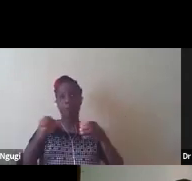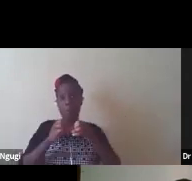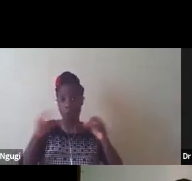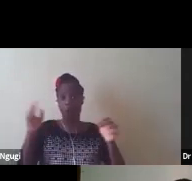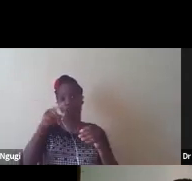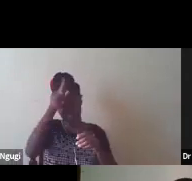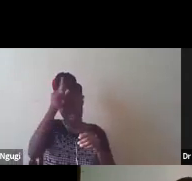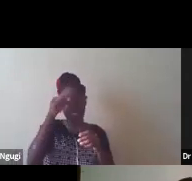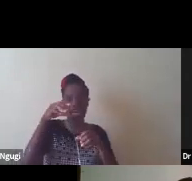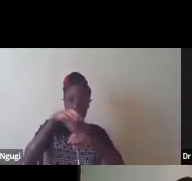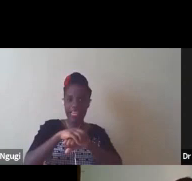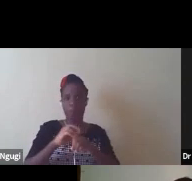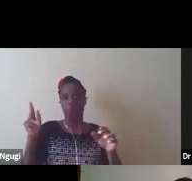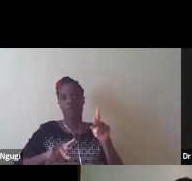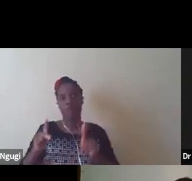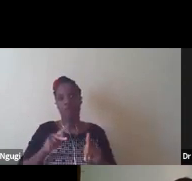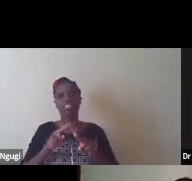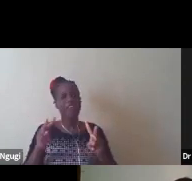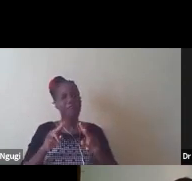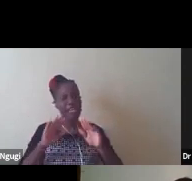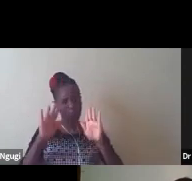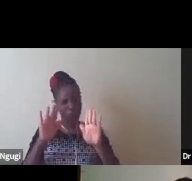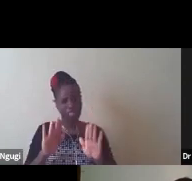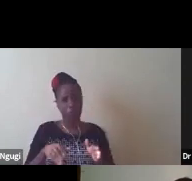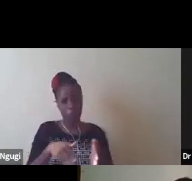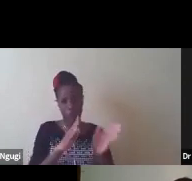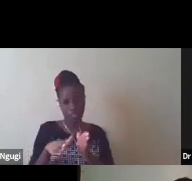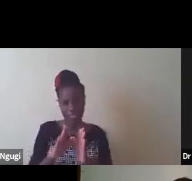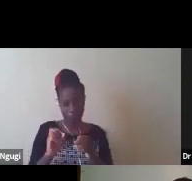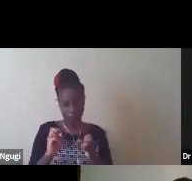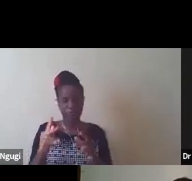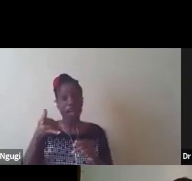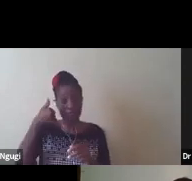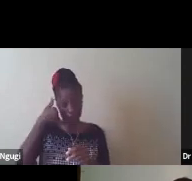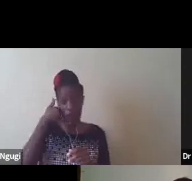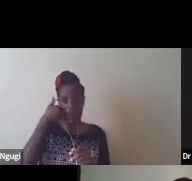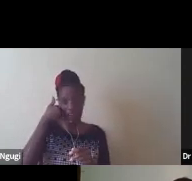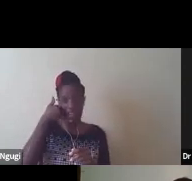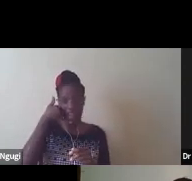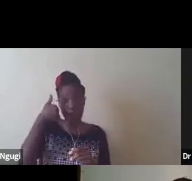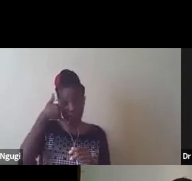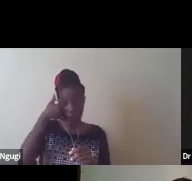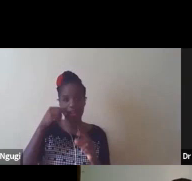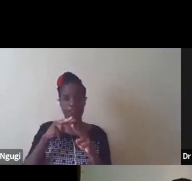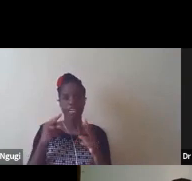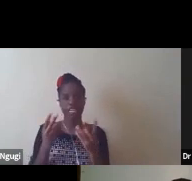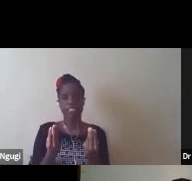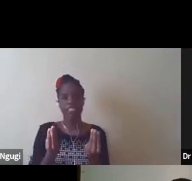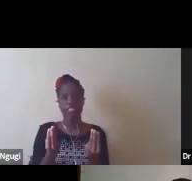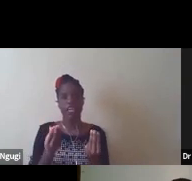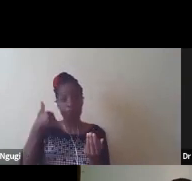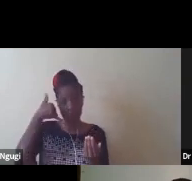wonderful opportunity that we need to be able to discuss that. But apart from that, telephone, even when it's not internet-based,